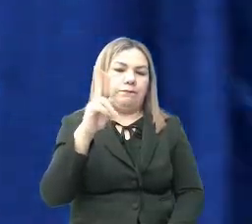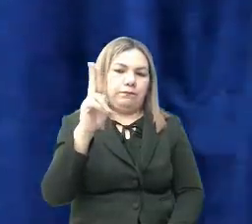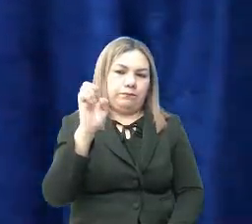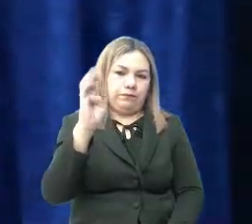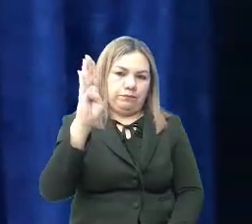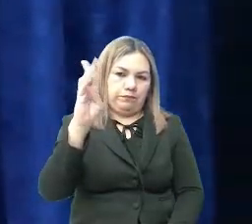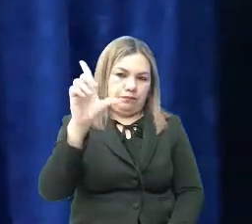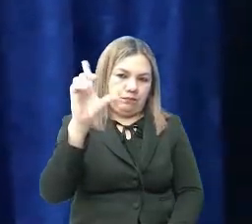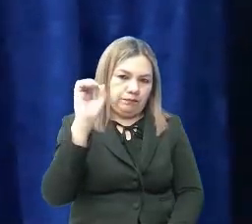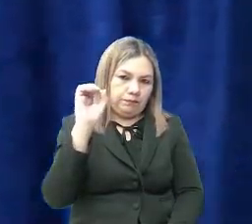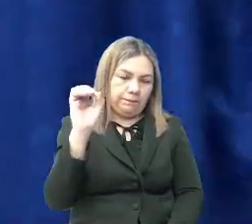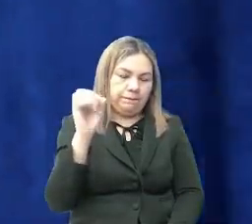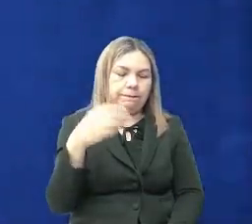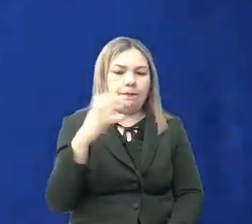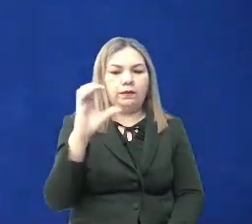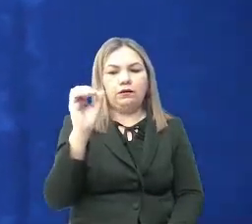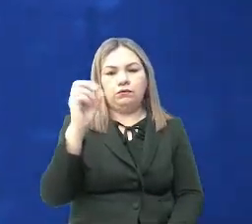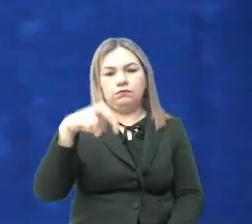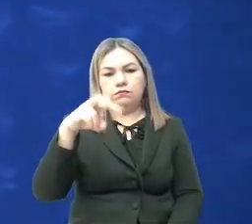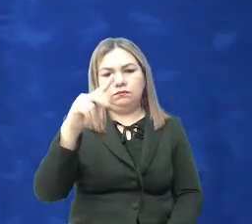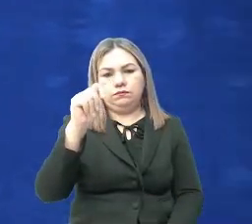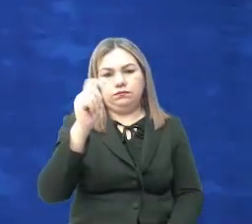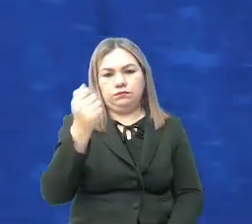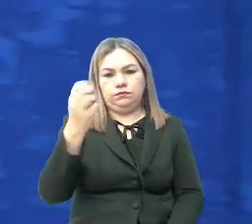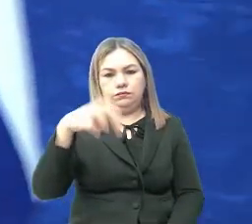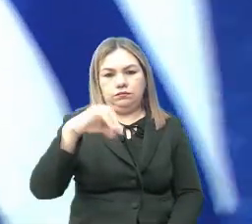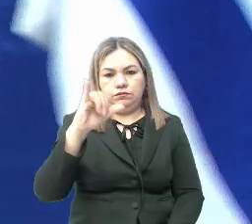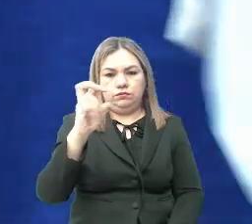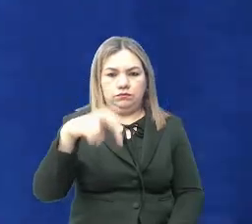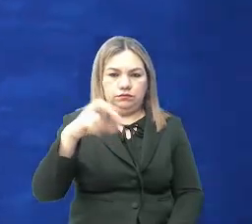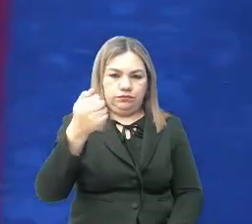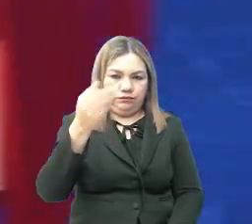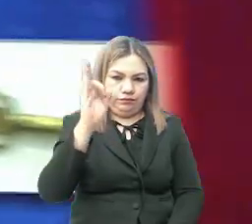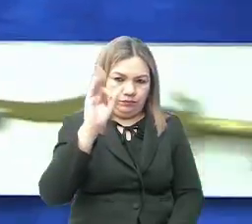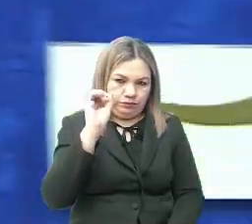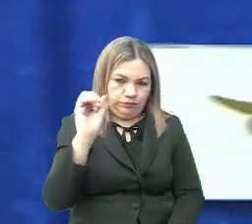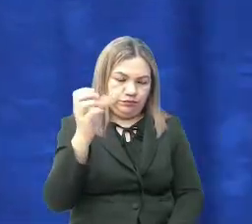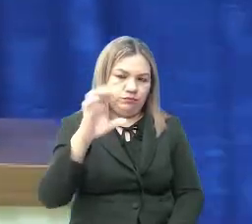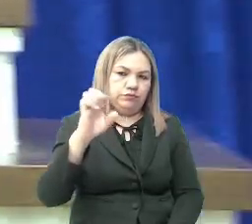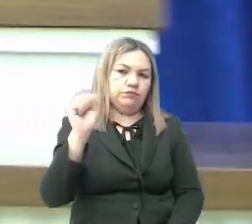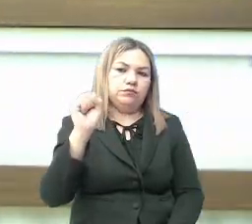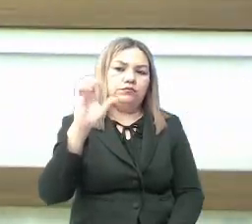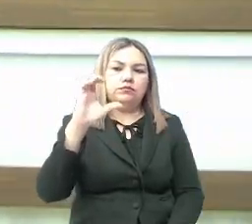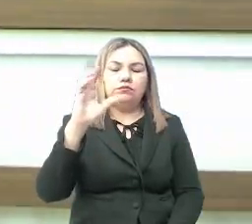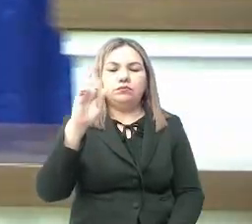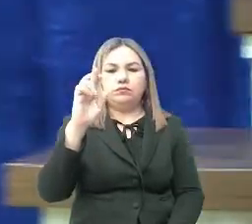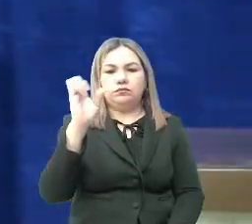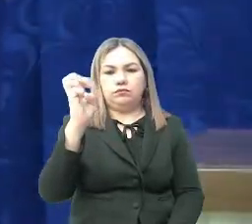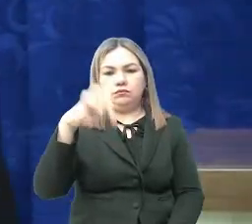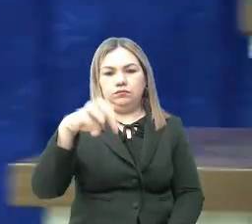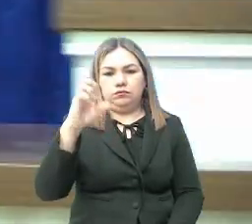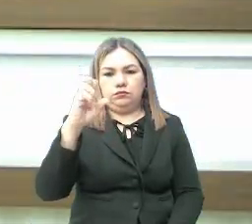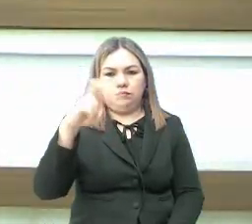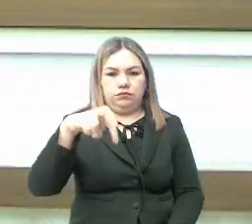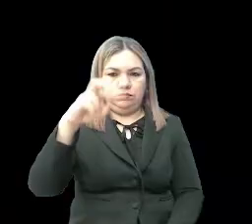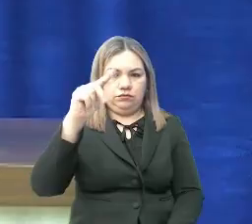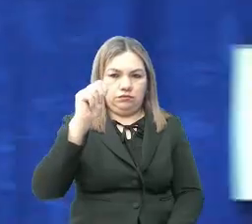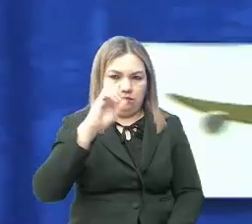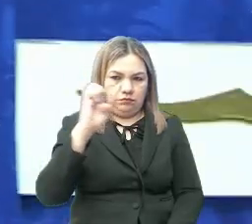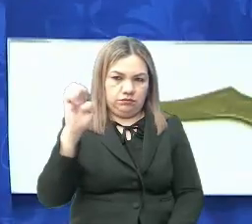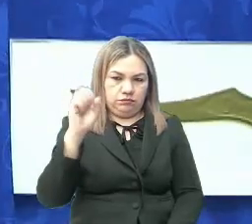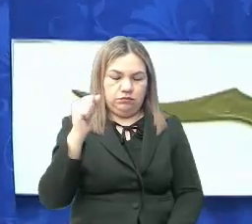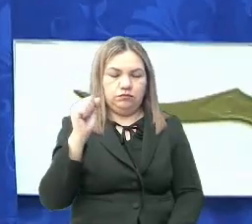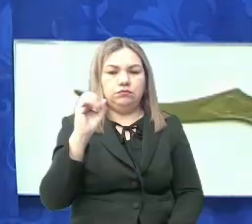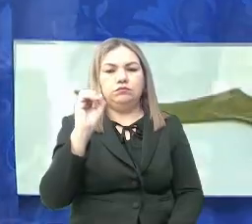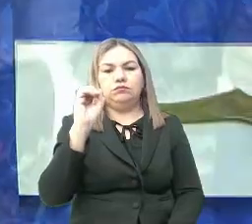are contaminated with muck. How many of you say amen to his name? Say with me,